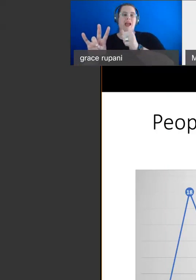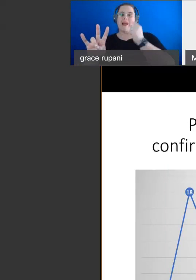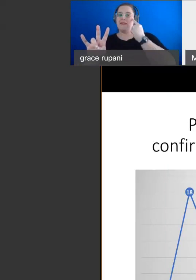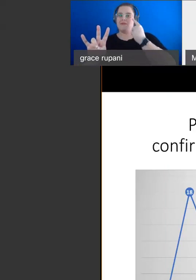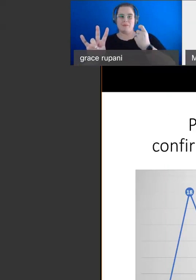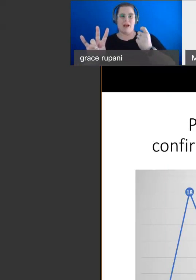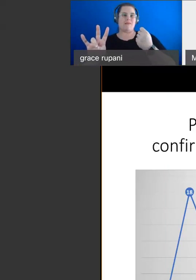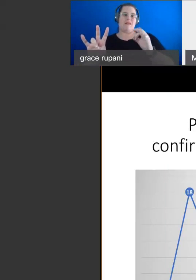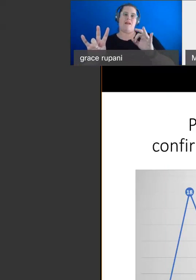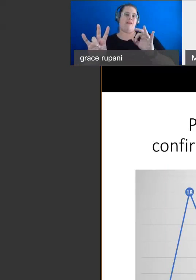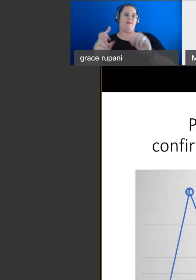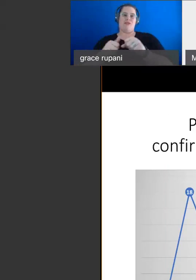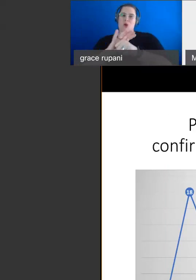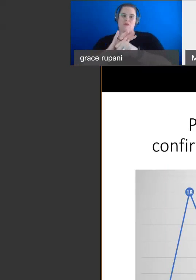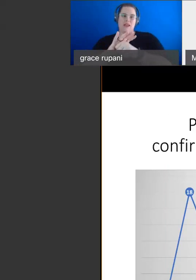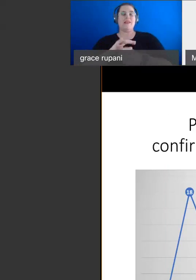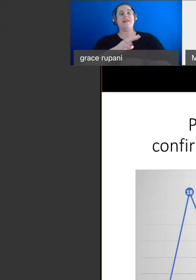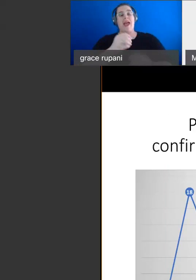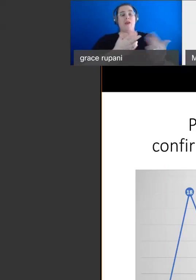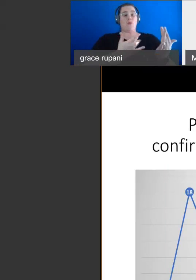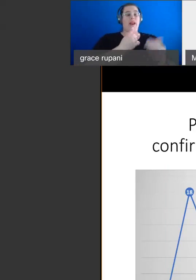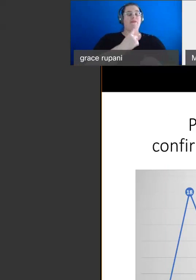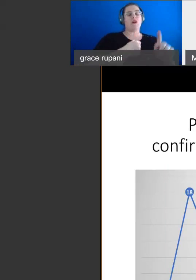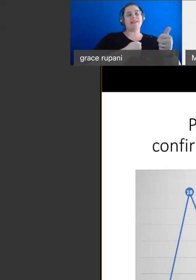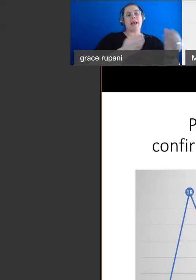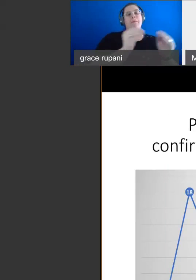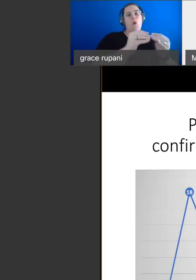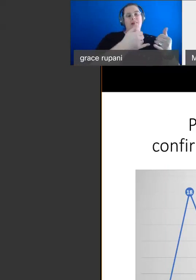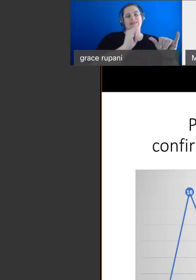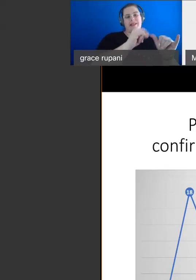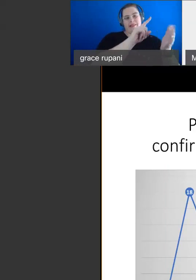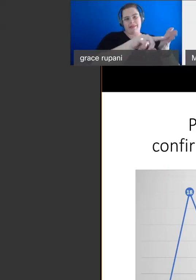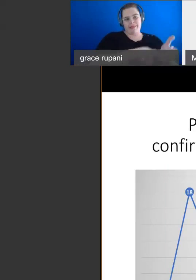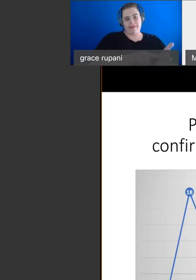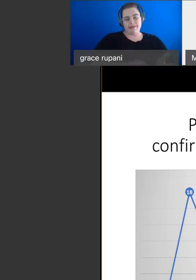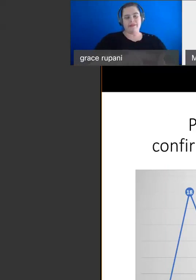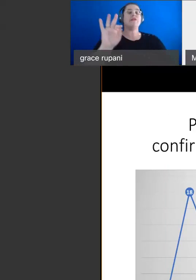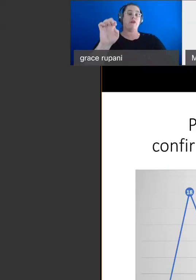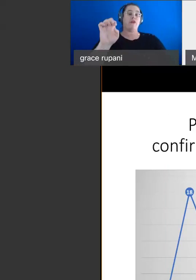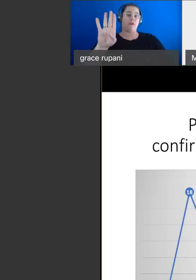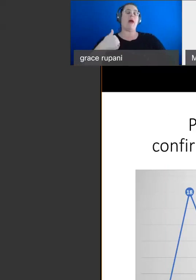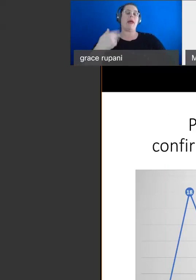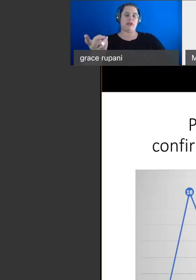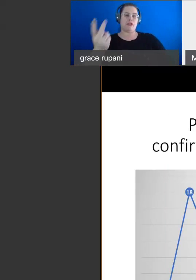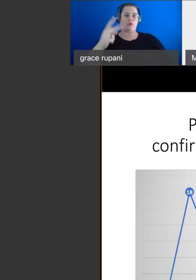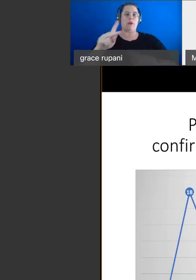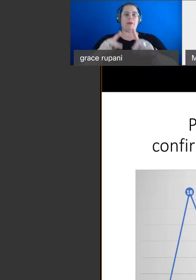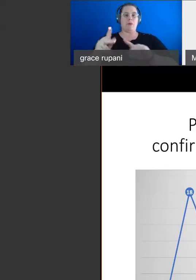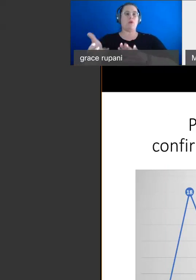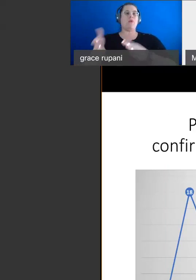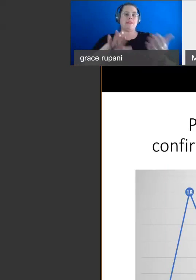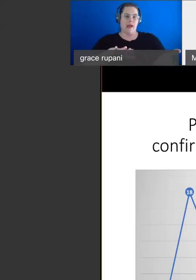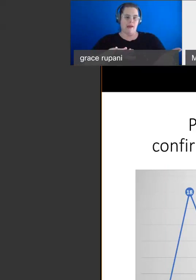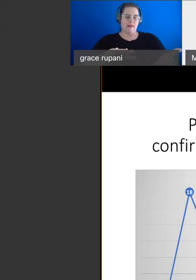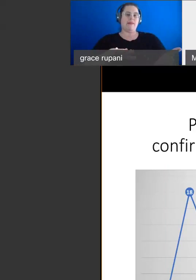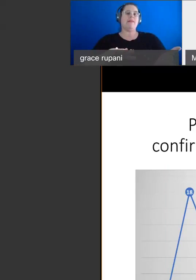determination. And so in February, we did have 2 people who died where it was